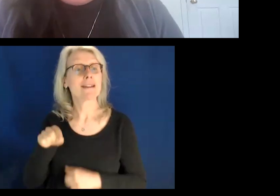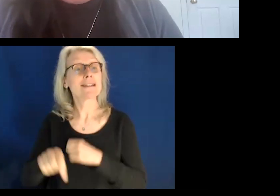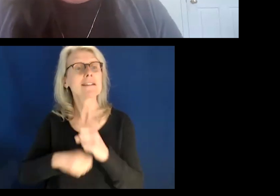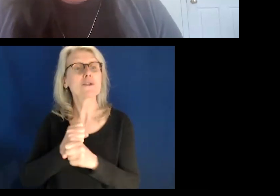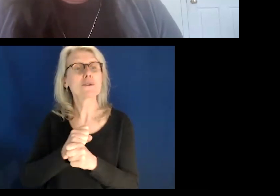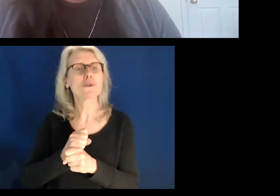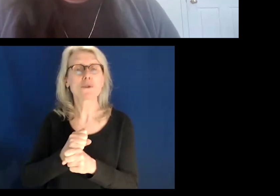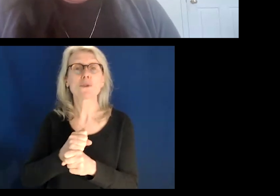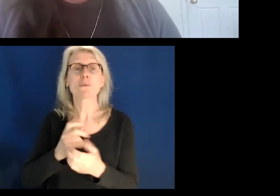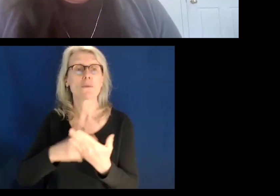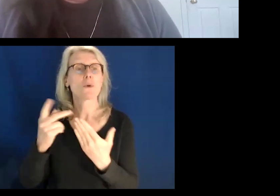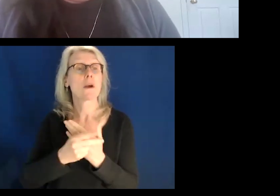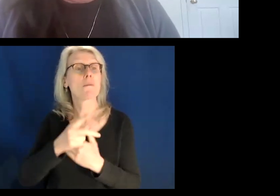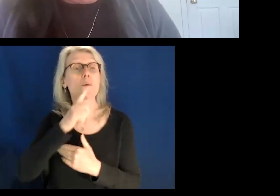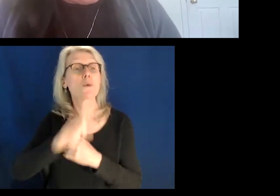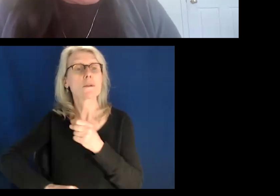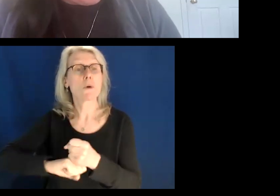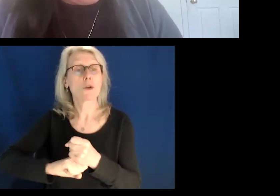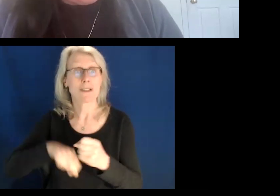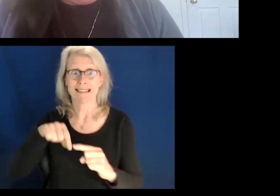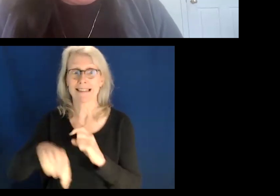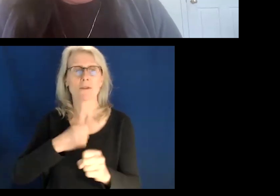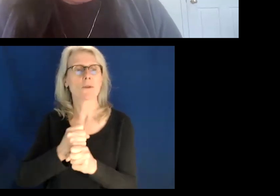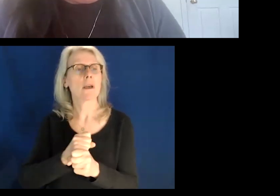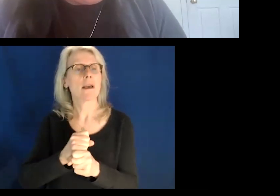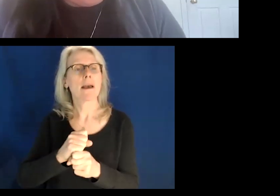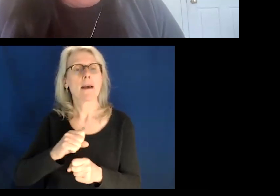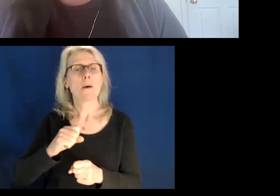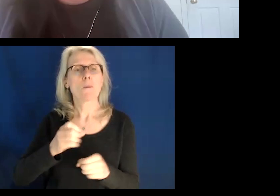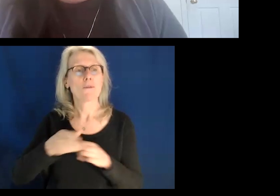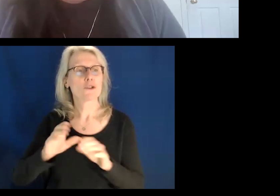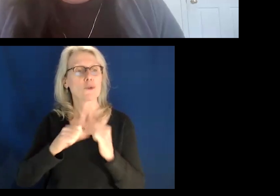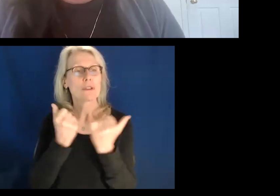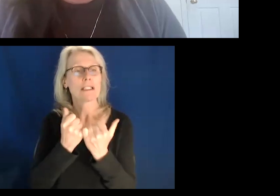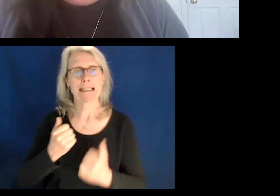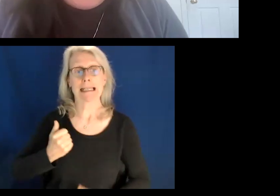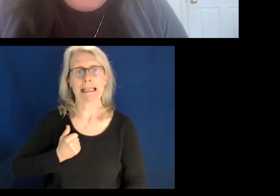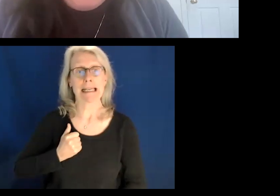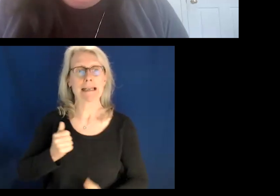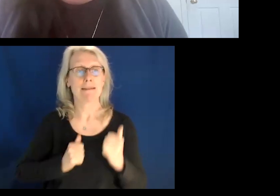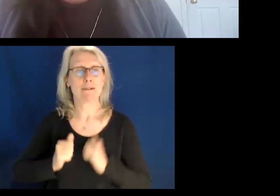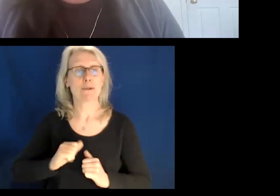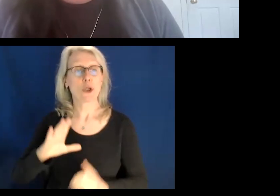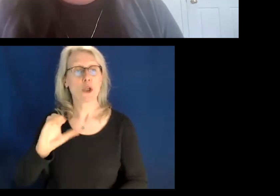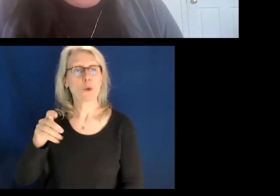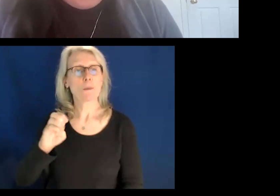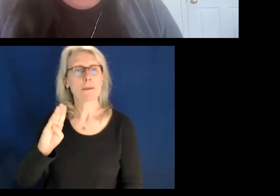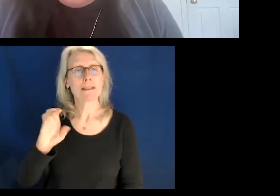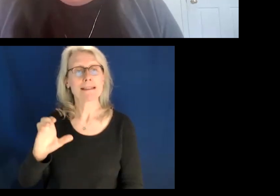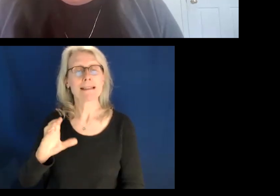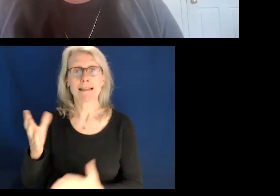Scene programming is sponsored by the Professional Association of Canadian Theatre, by QPBC, by